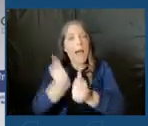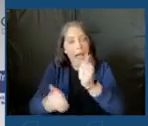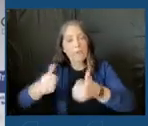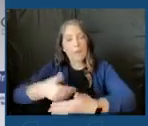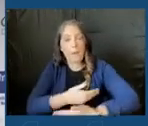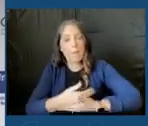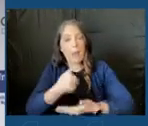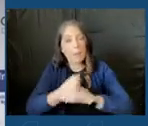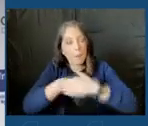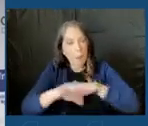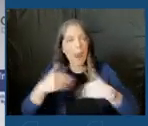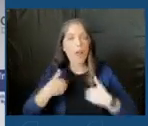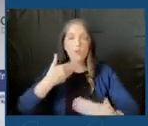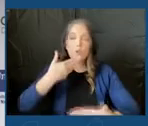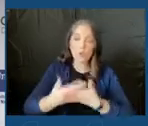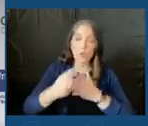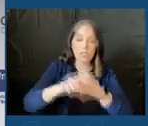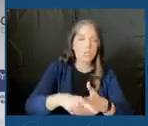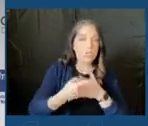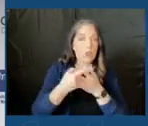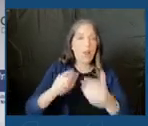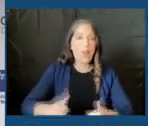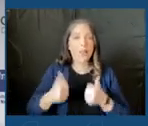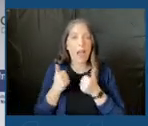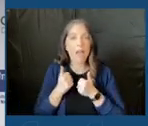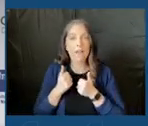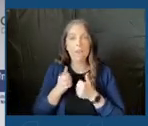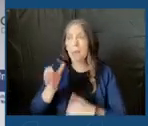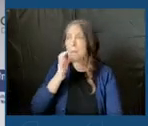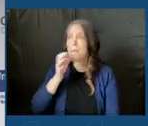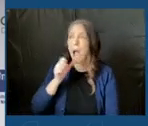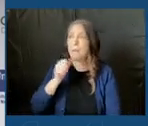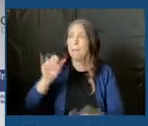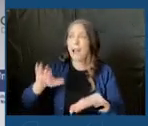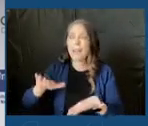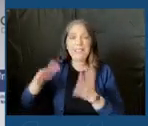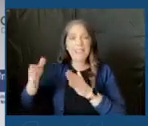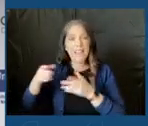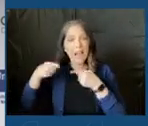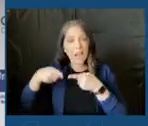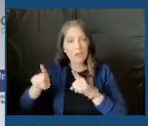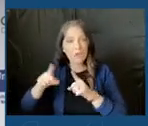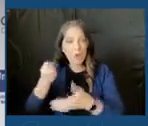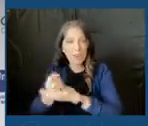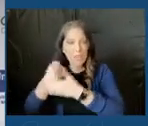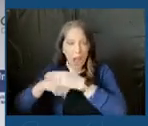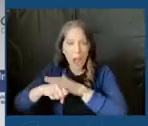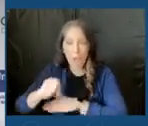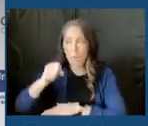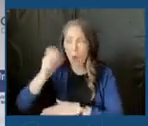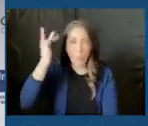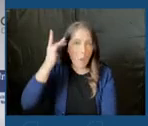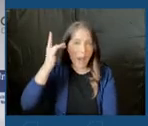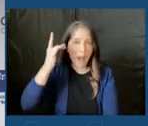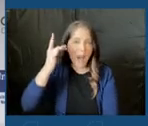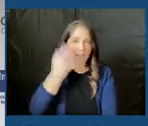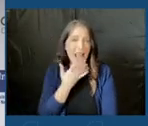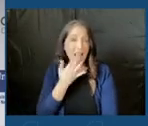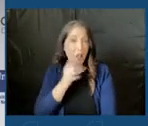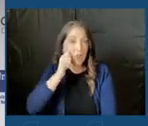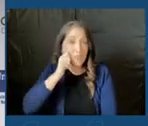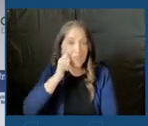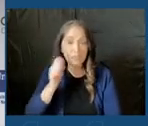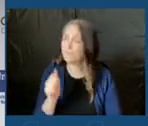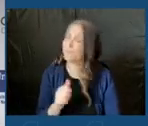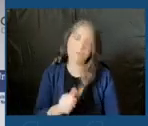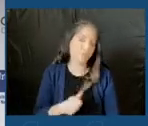the mother does not die during childbirth because of the color of her skin. That is injustice. That is